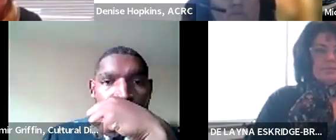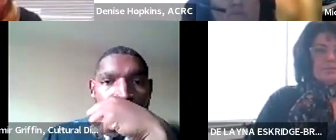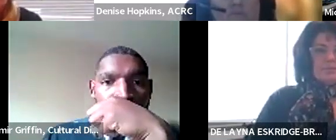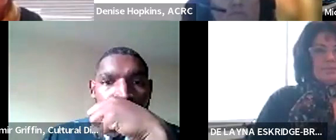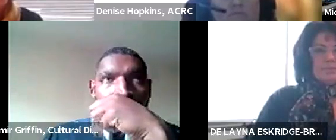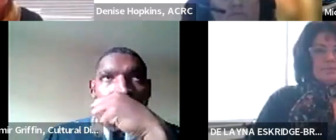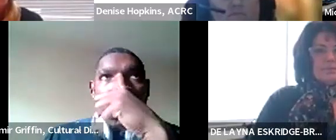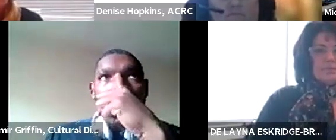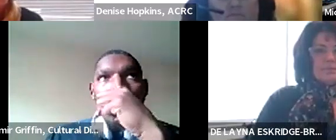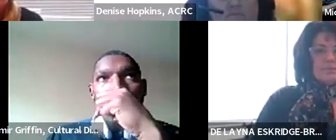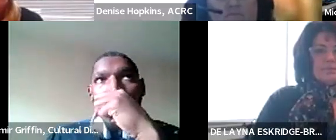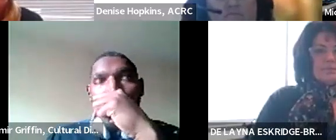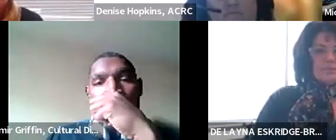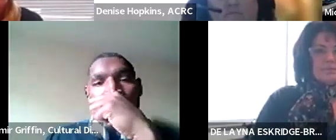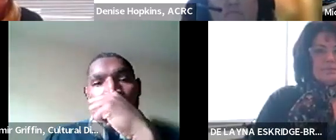very cool. Yes.